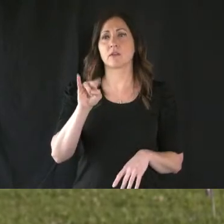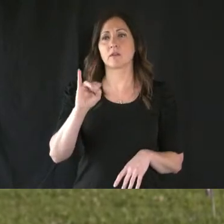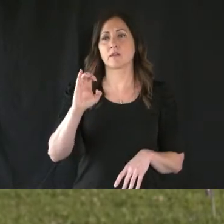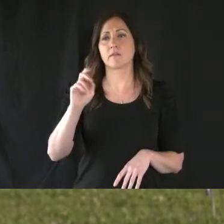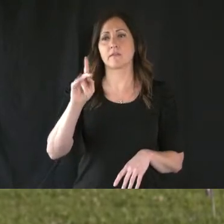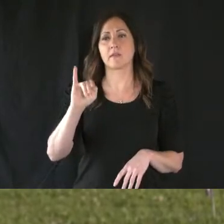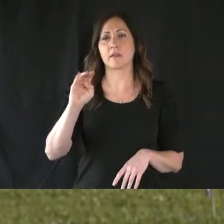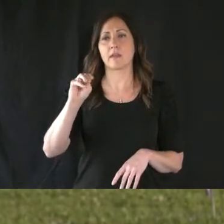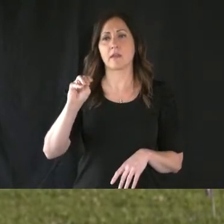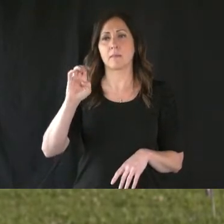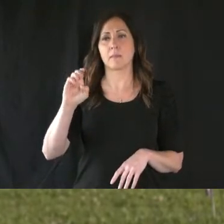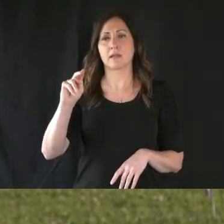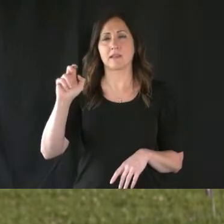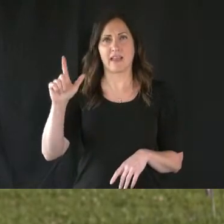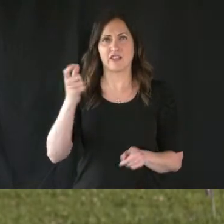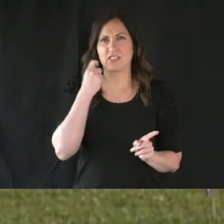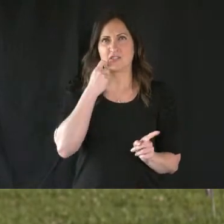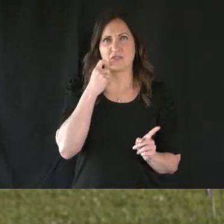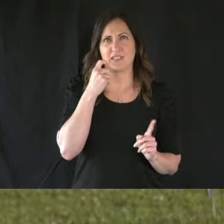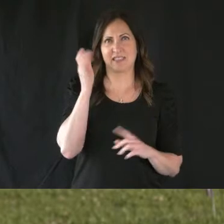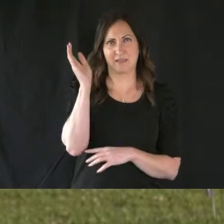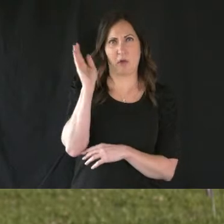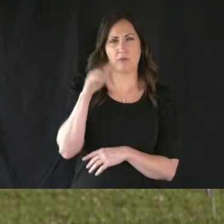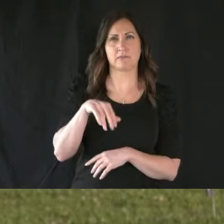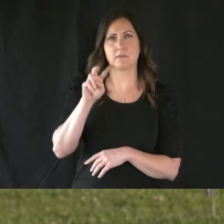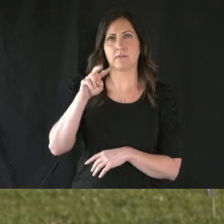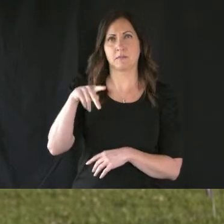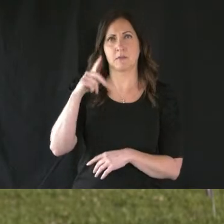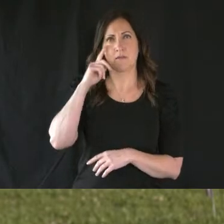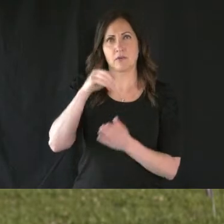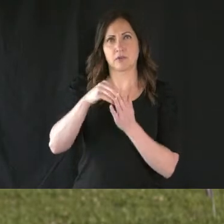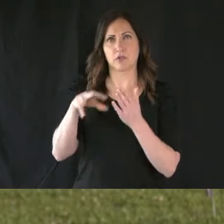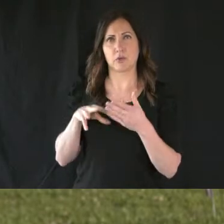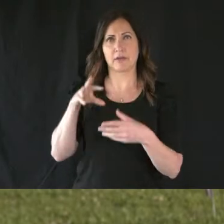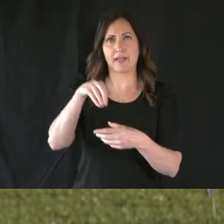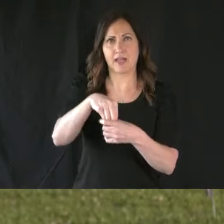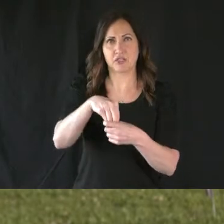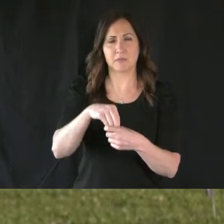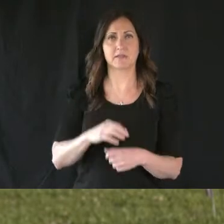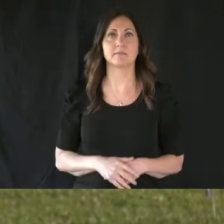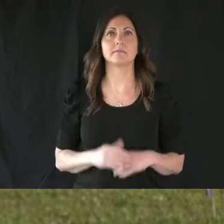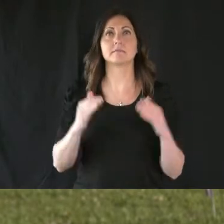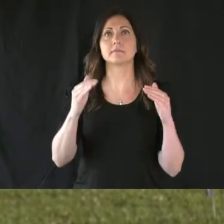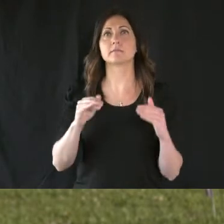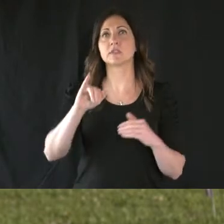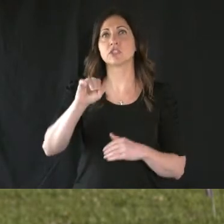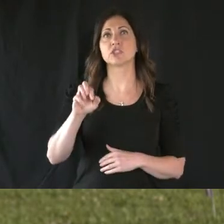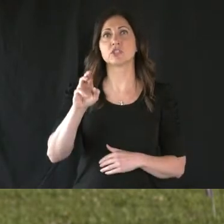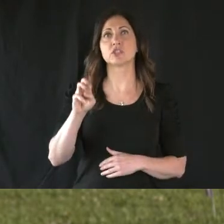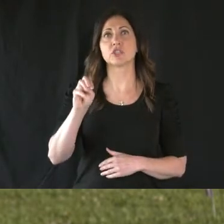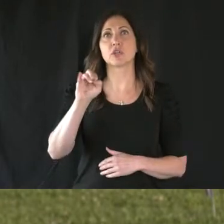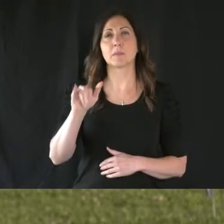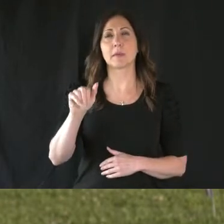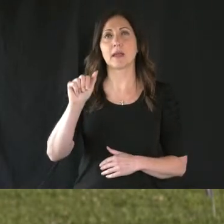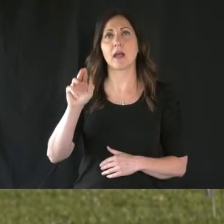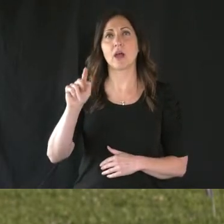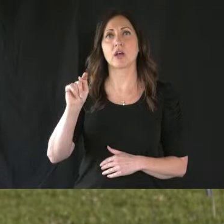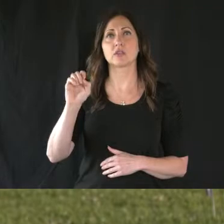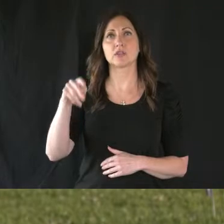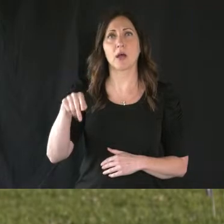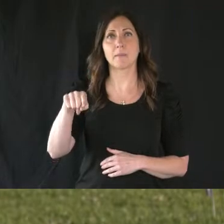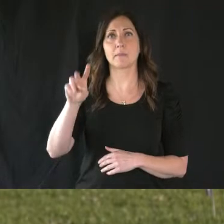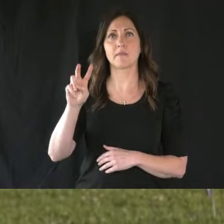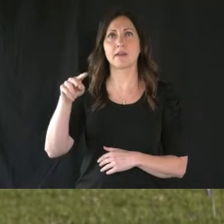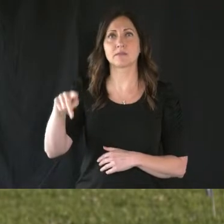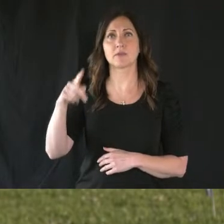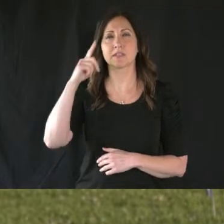McNeil, who you met earlier, Vice President of Student Engagement. Mr. Jeremy Altop, Vice